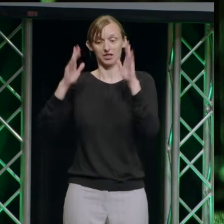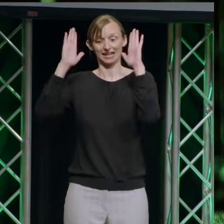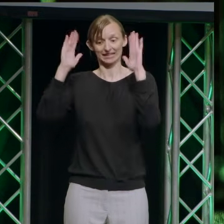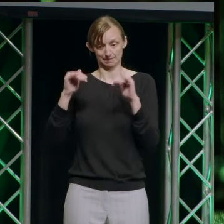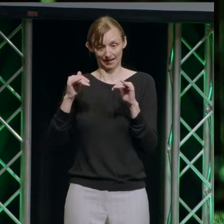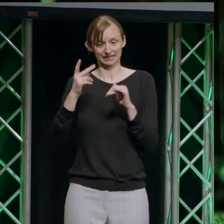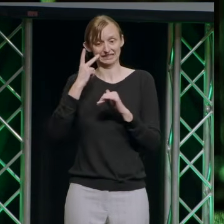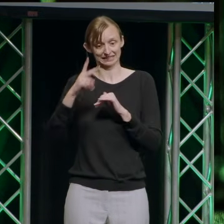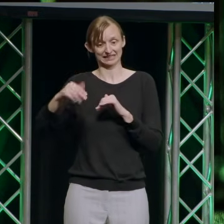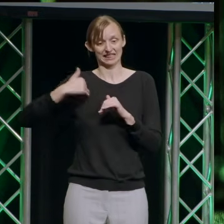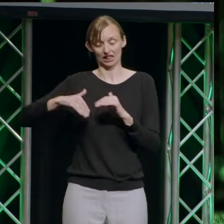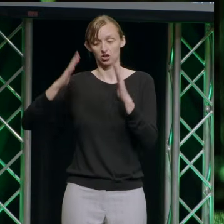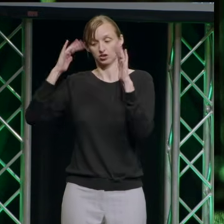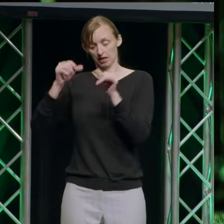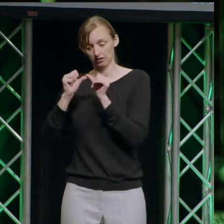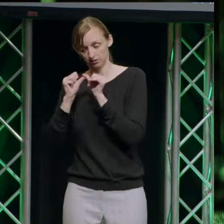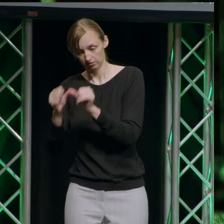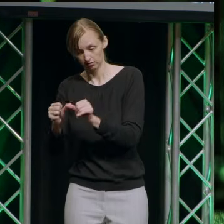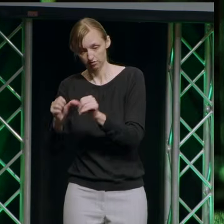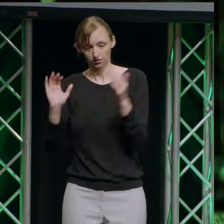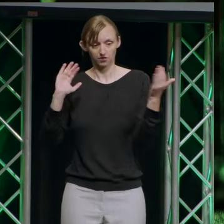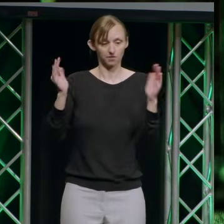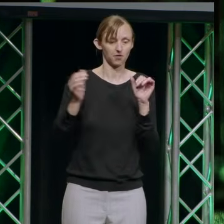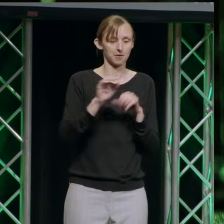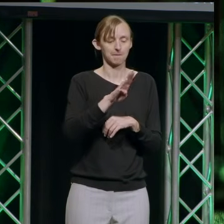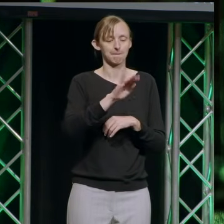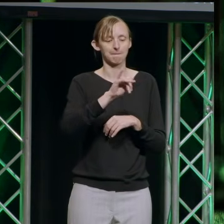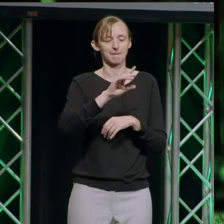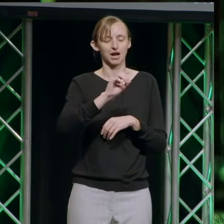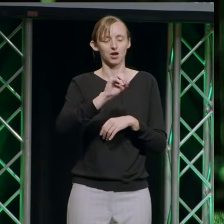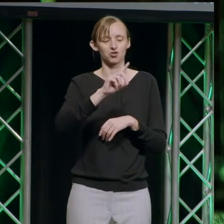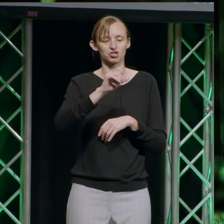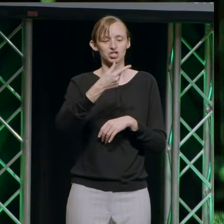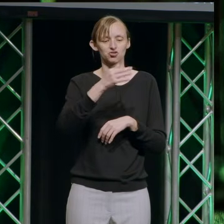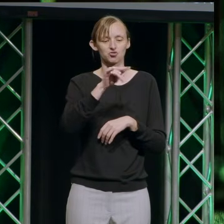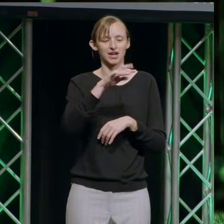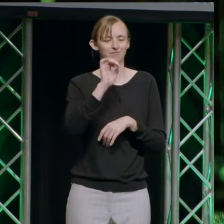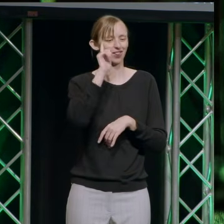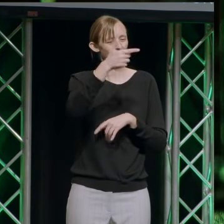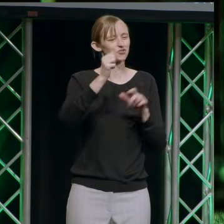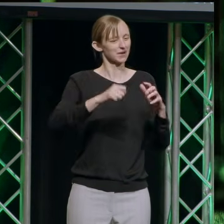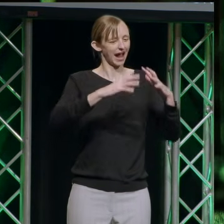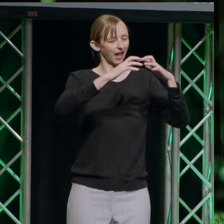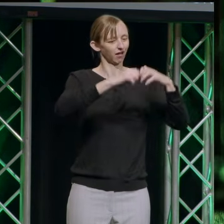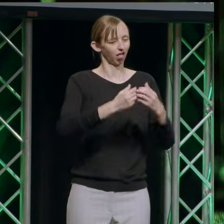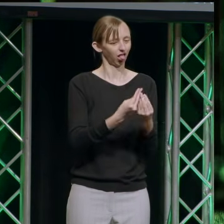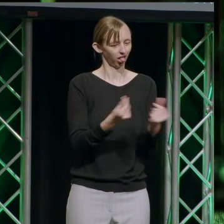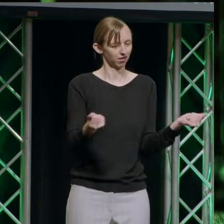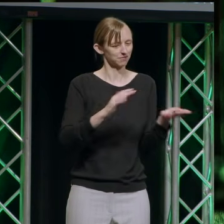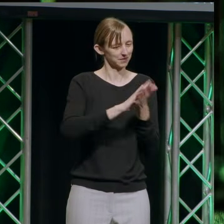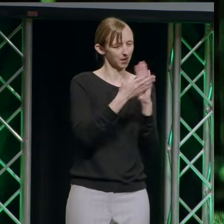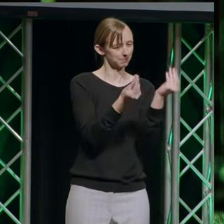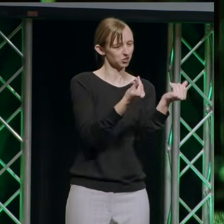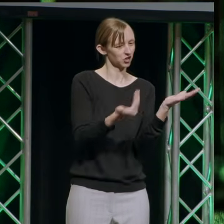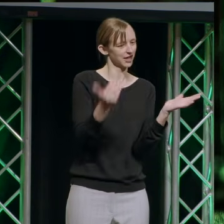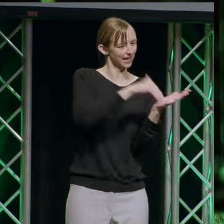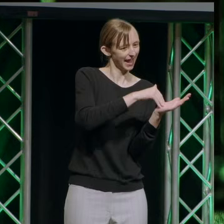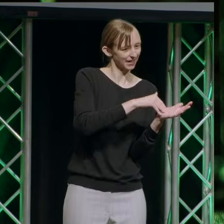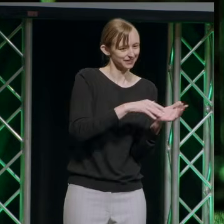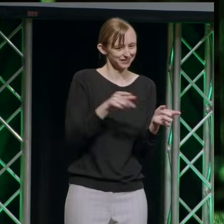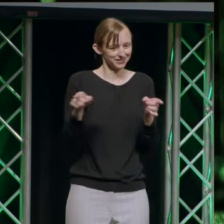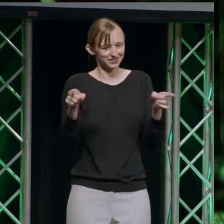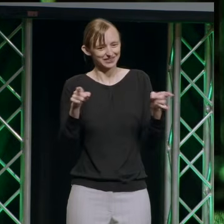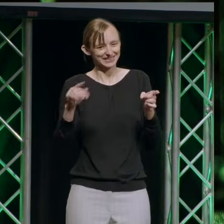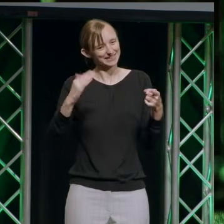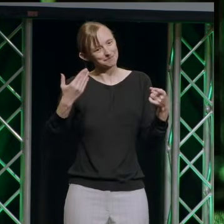they look at leather versus biodegradability and circularity. And so those two somehow inherently